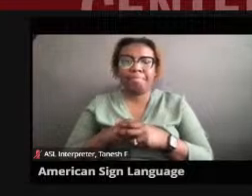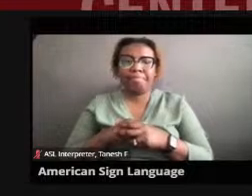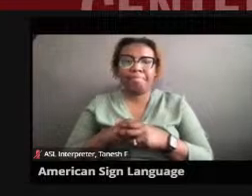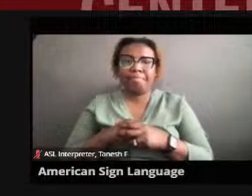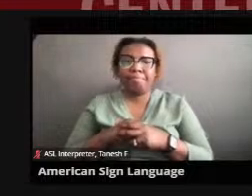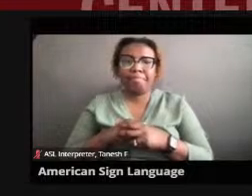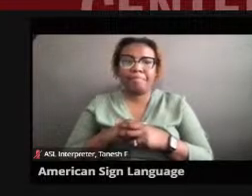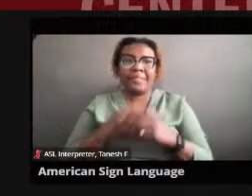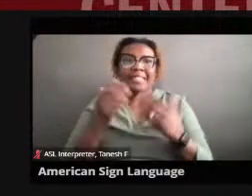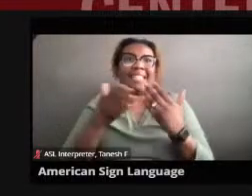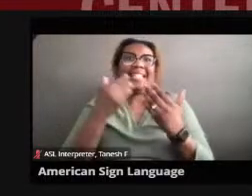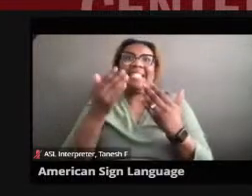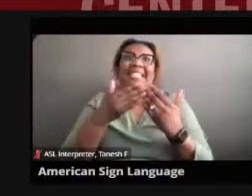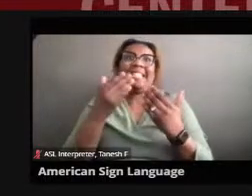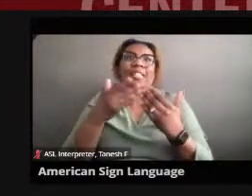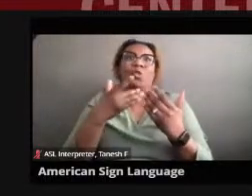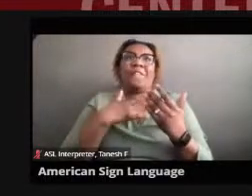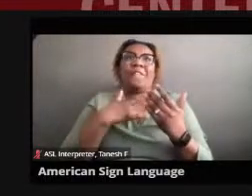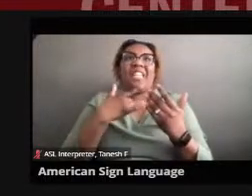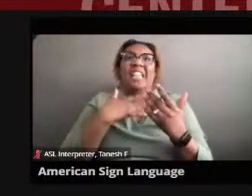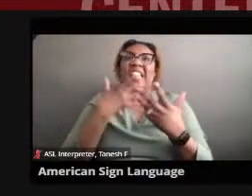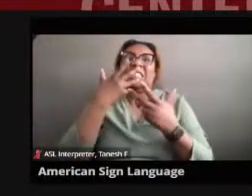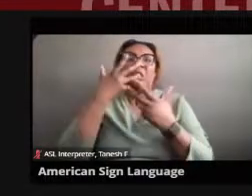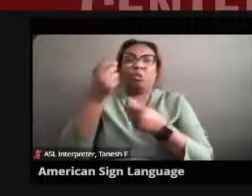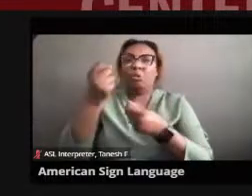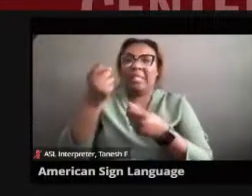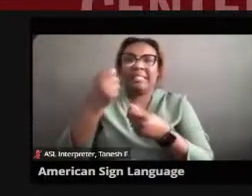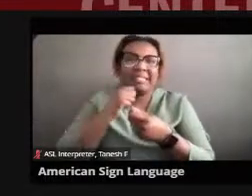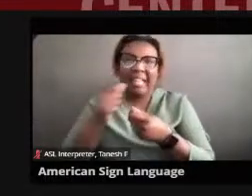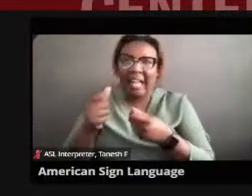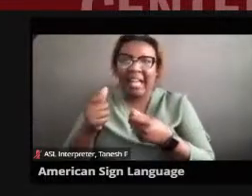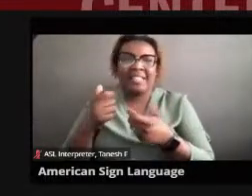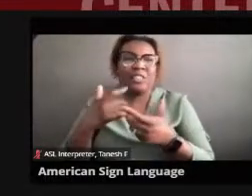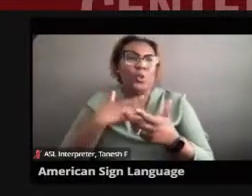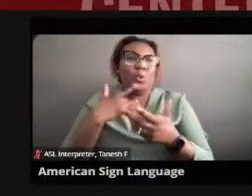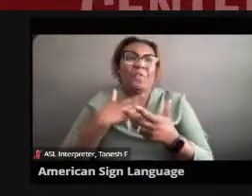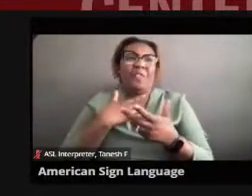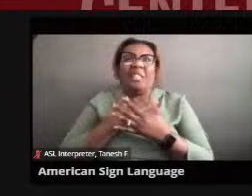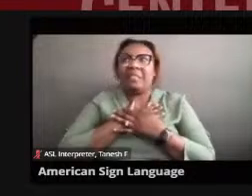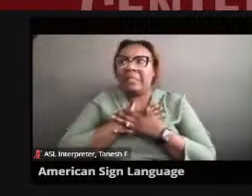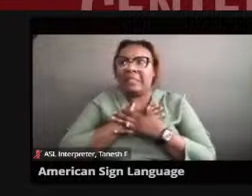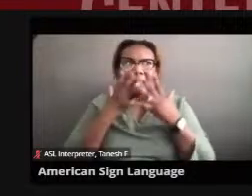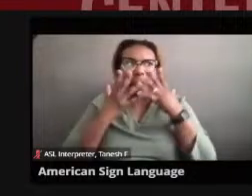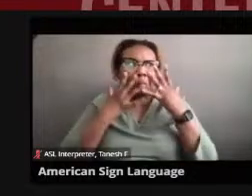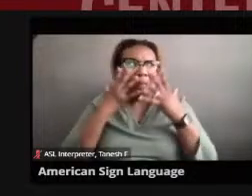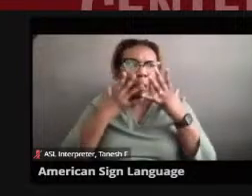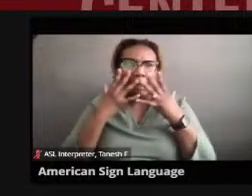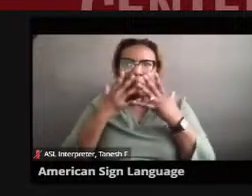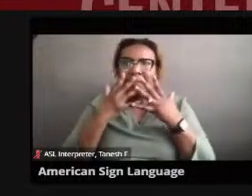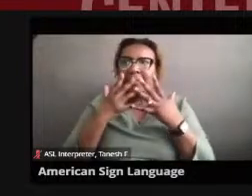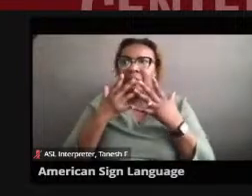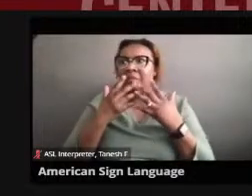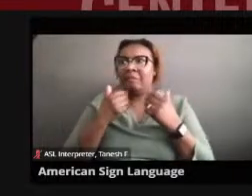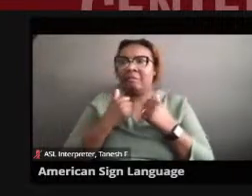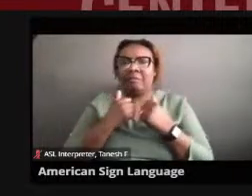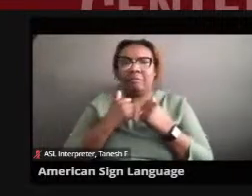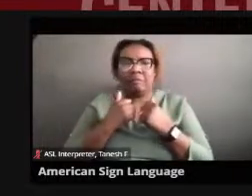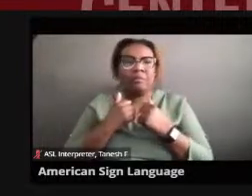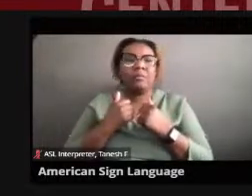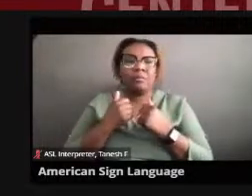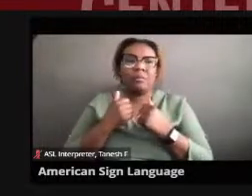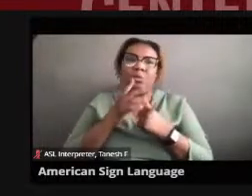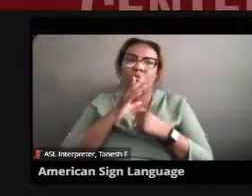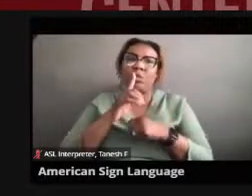It can be easy to lose faith in these times, to feel helpless or even ashamed of our unwanted complicity. It can